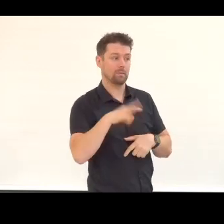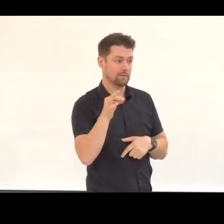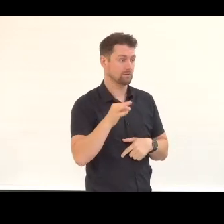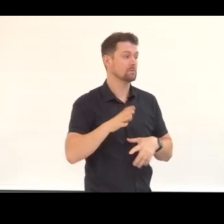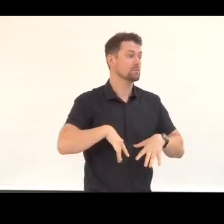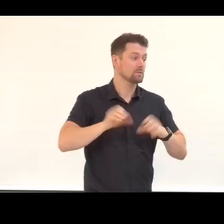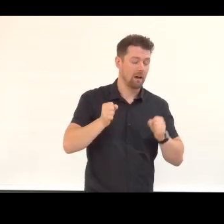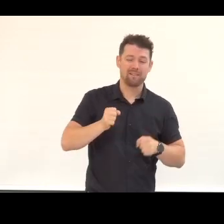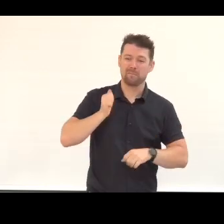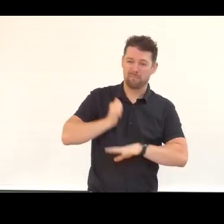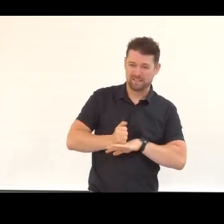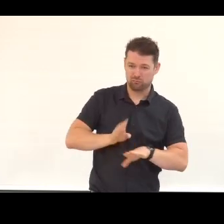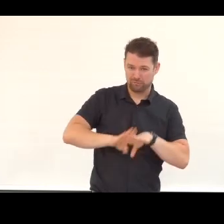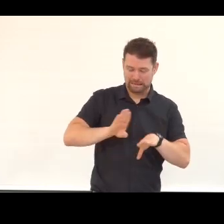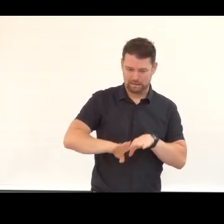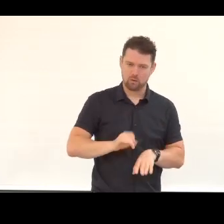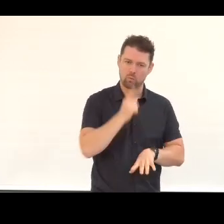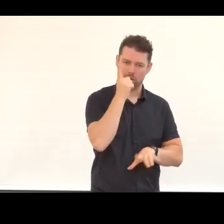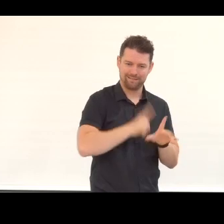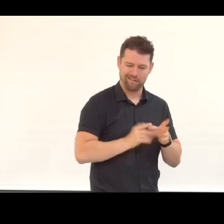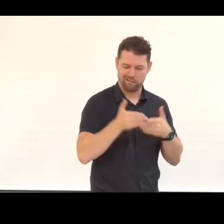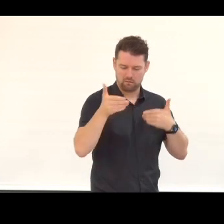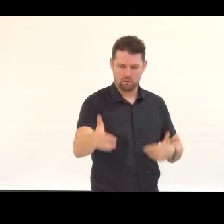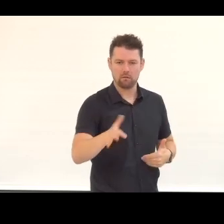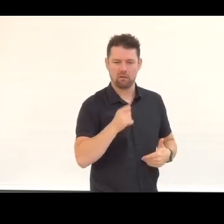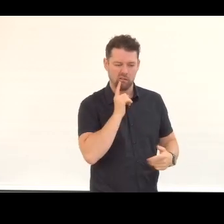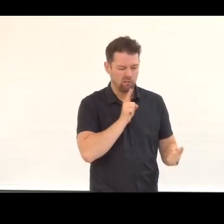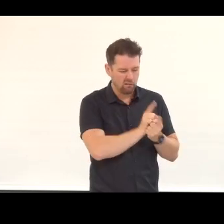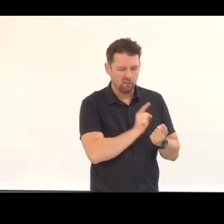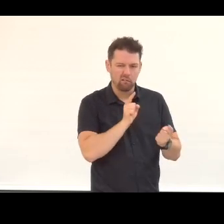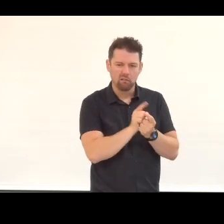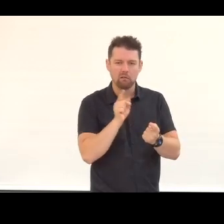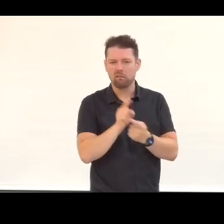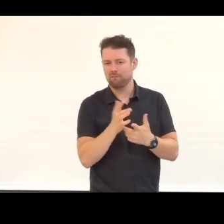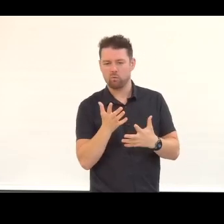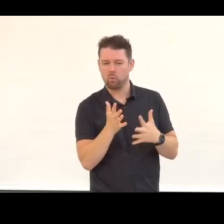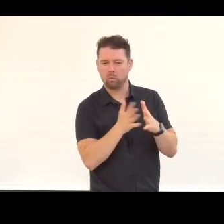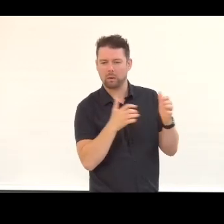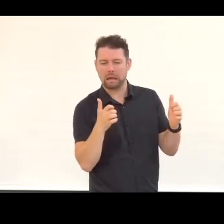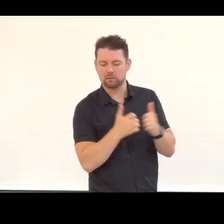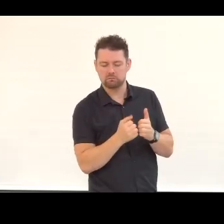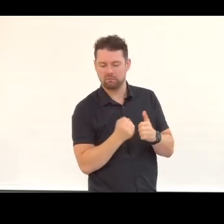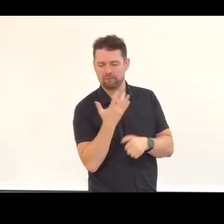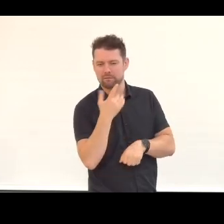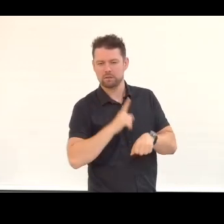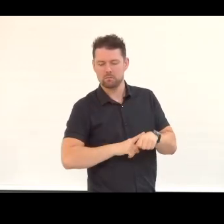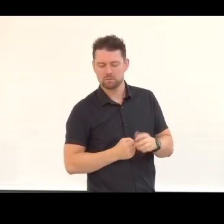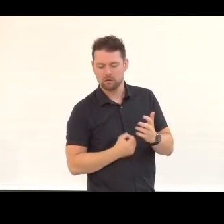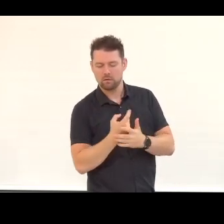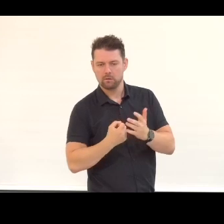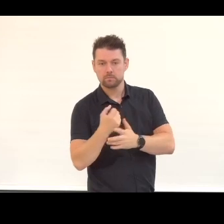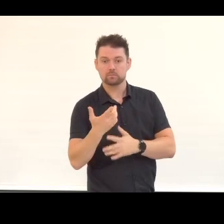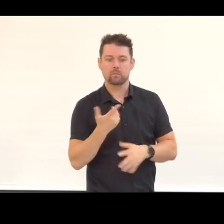over the course of 1 year, where they meet every now and then, like for I think 5 weekends per year, where they come together for